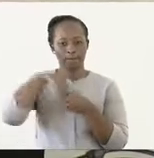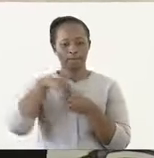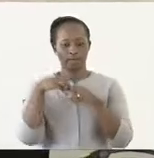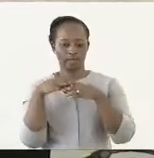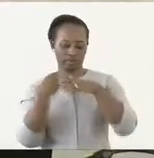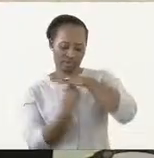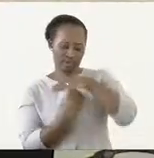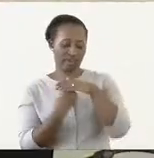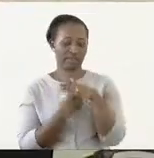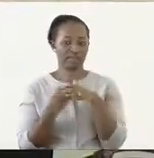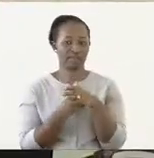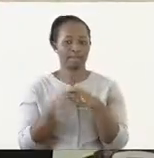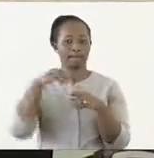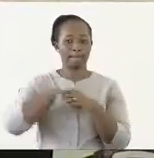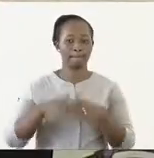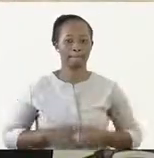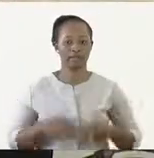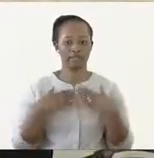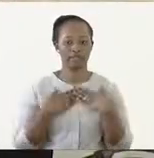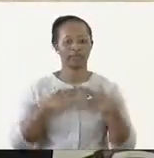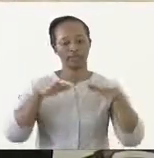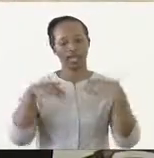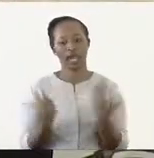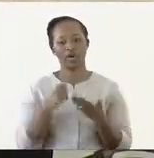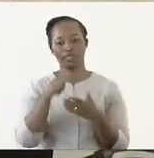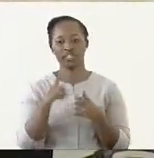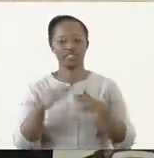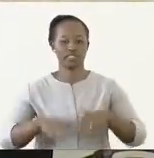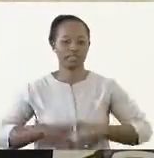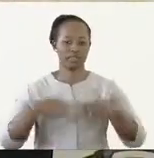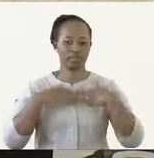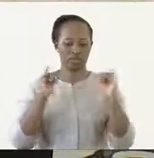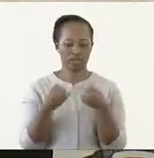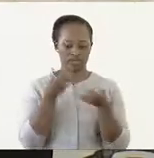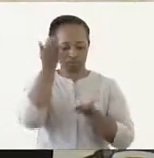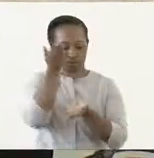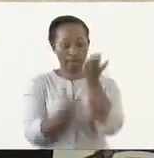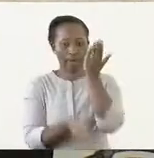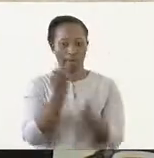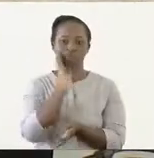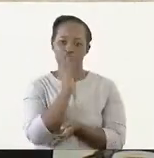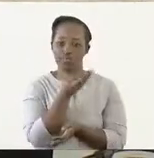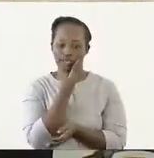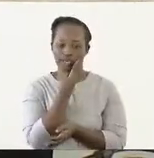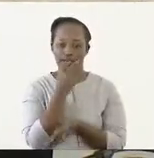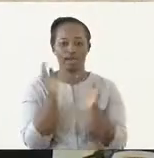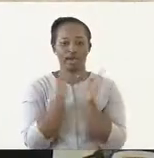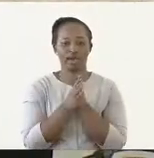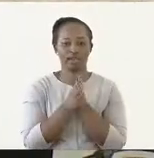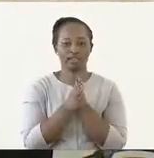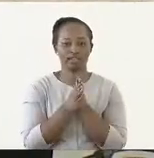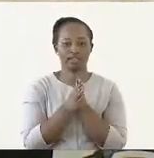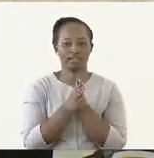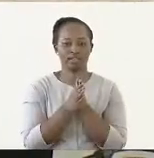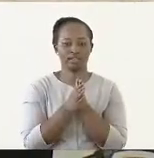environment within the body. How does the body tries to balance water and even water